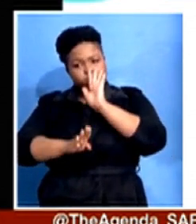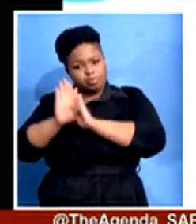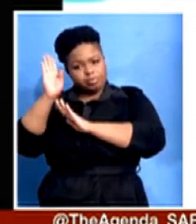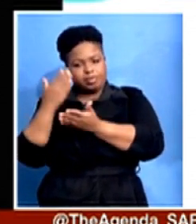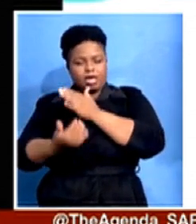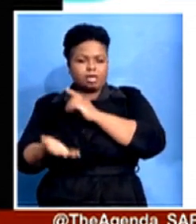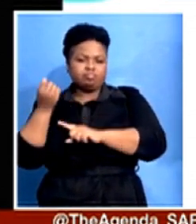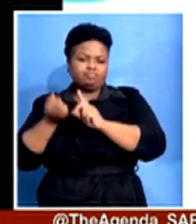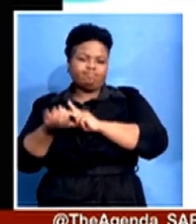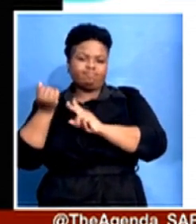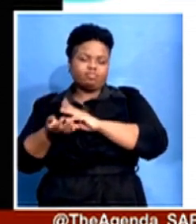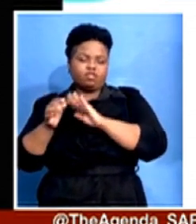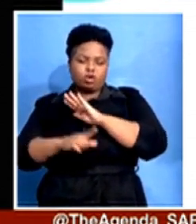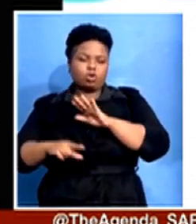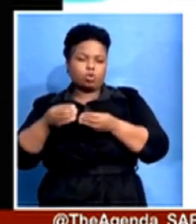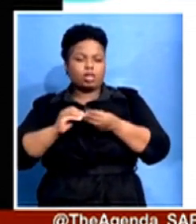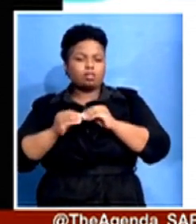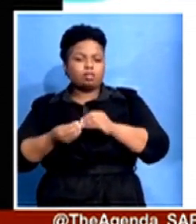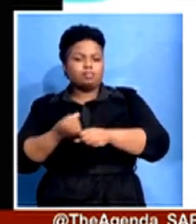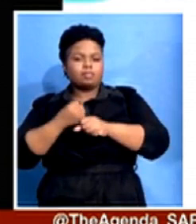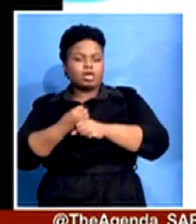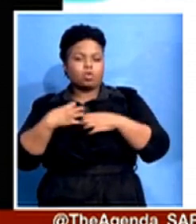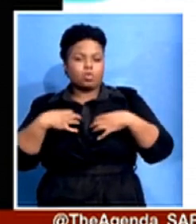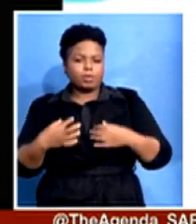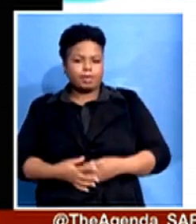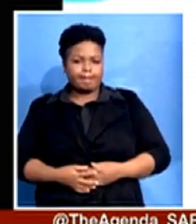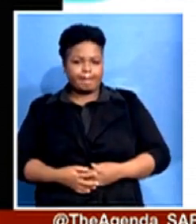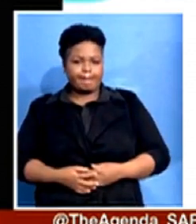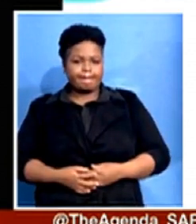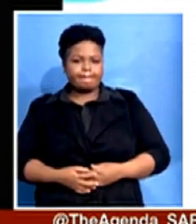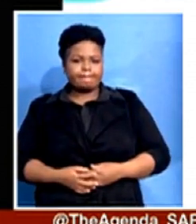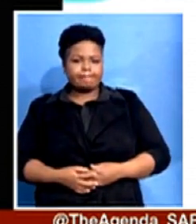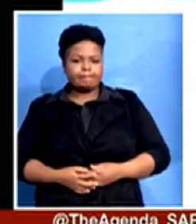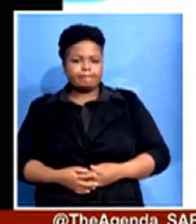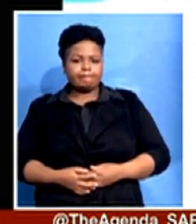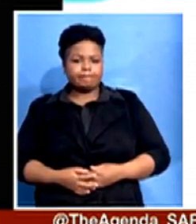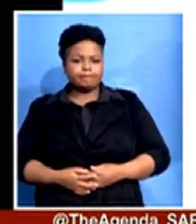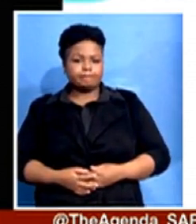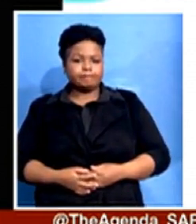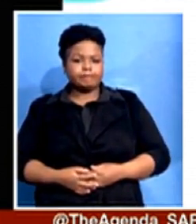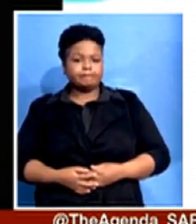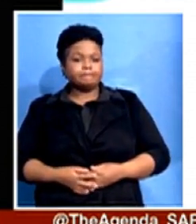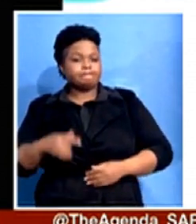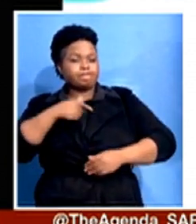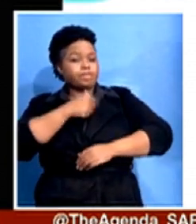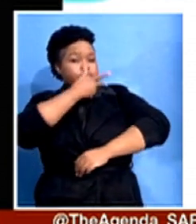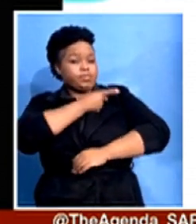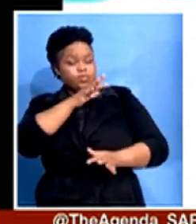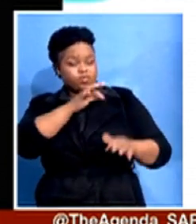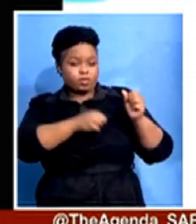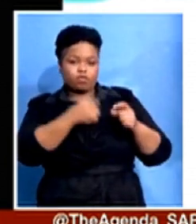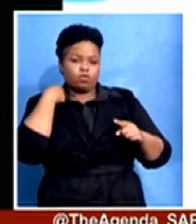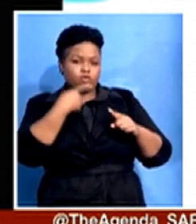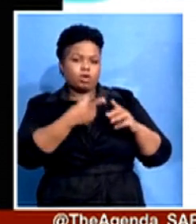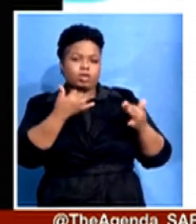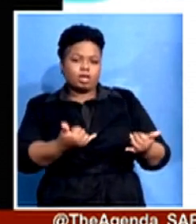manufacturing capacity. That's if I can wrap up on the vaccine discussion. So as we speak, we have the Pfizer vaccine that has